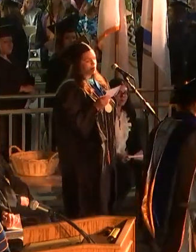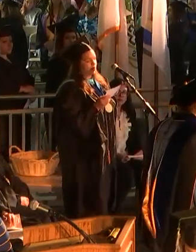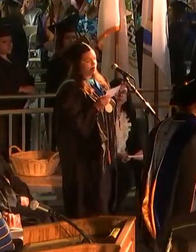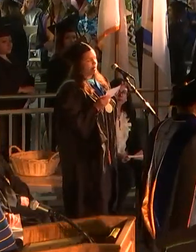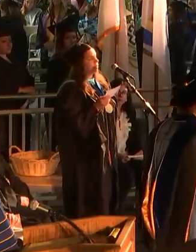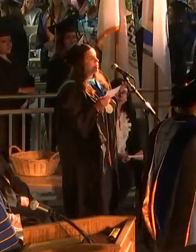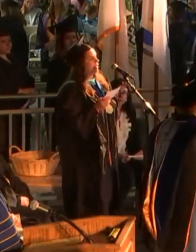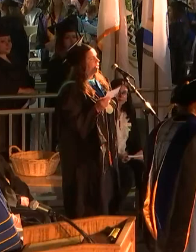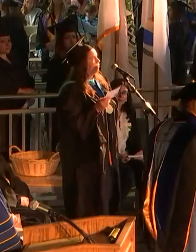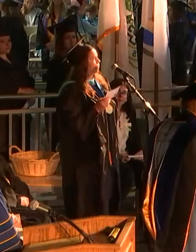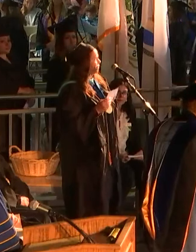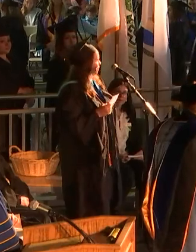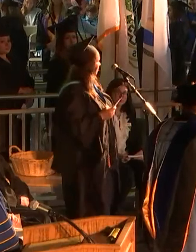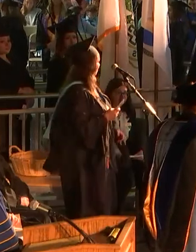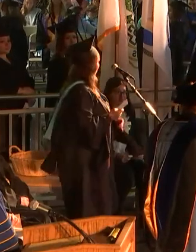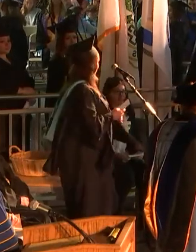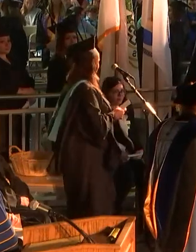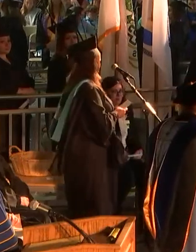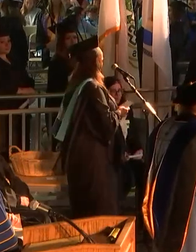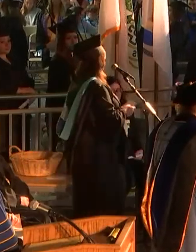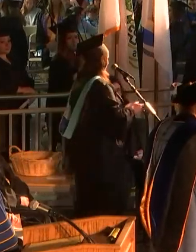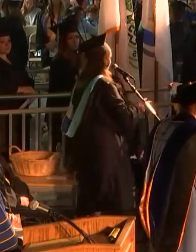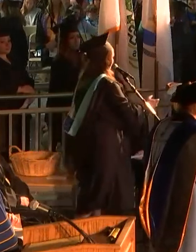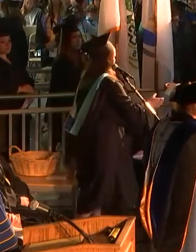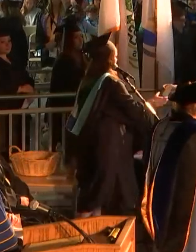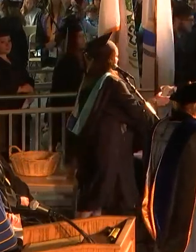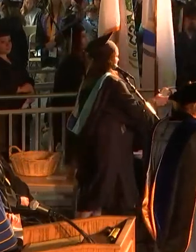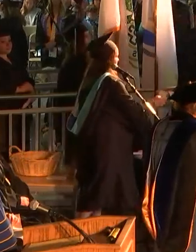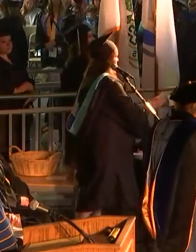Carner Julian Dion.